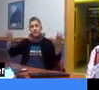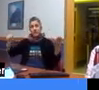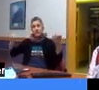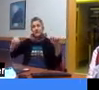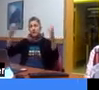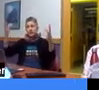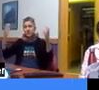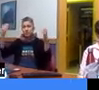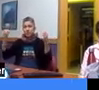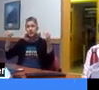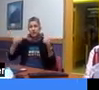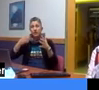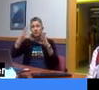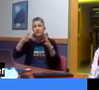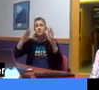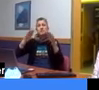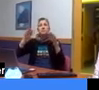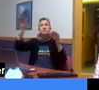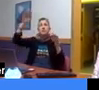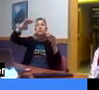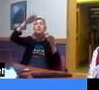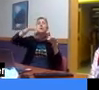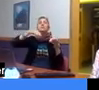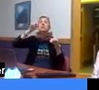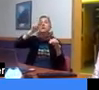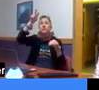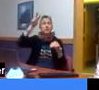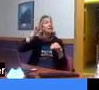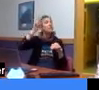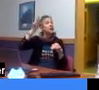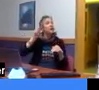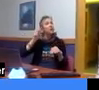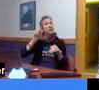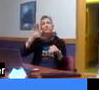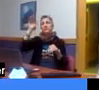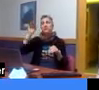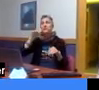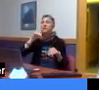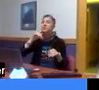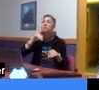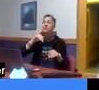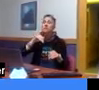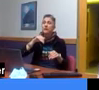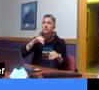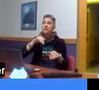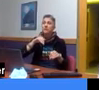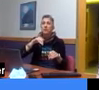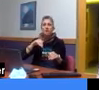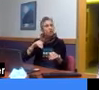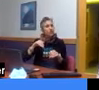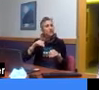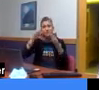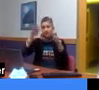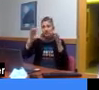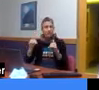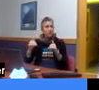Whenever I get somebody set up and they're scooted down and I put the speculum in, you know, and I look up and I try to make eye contact with the patient, I say, are you doing okay up there?